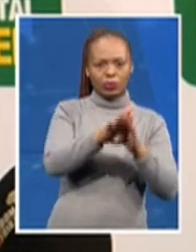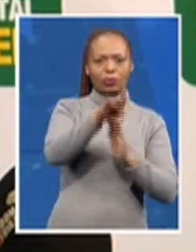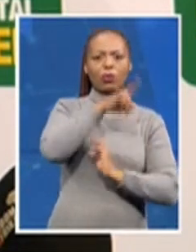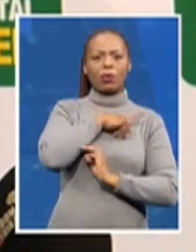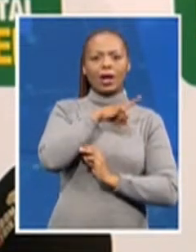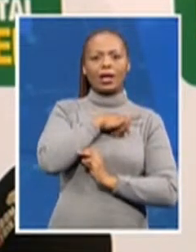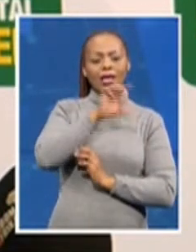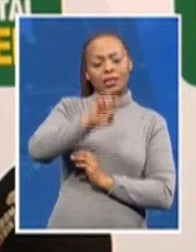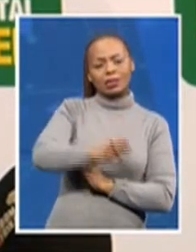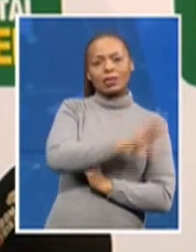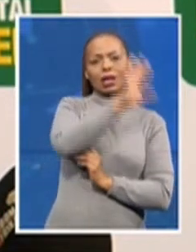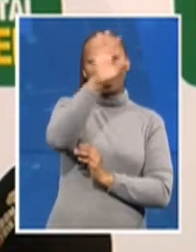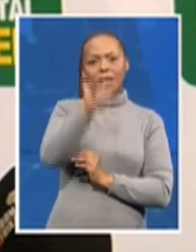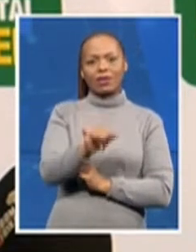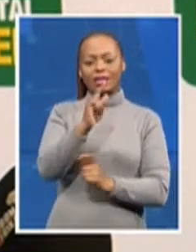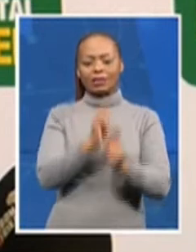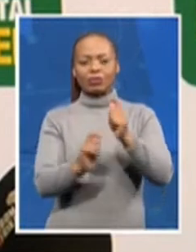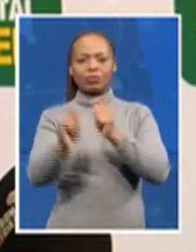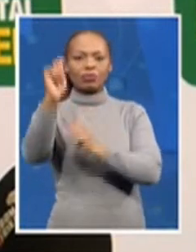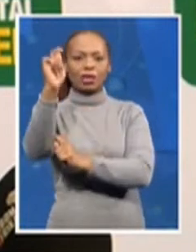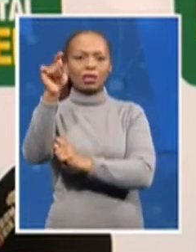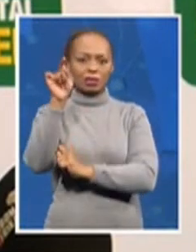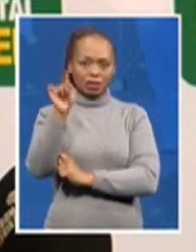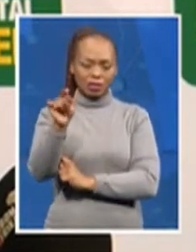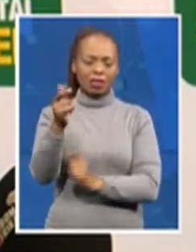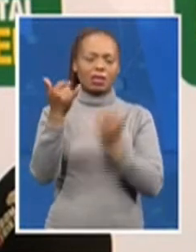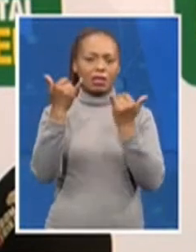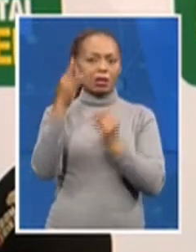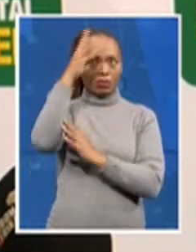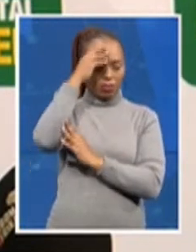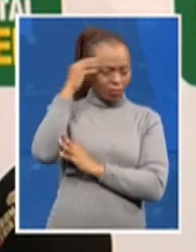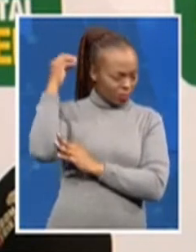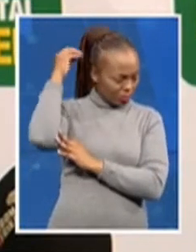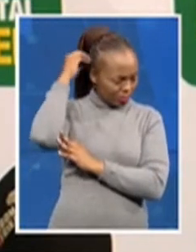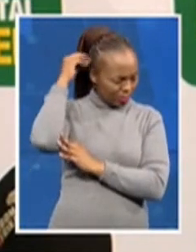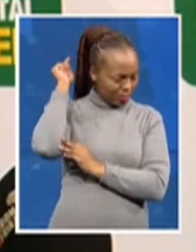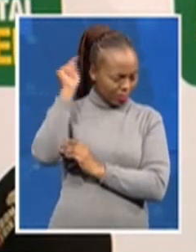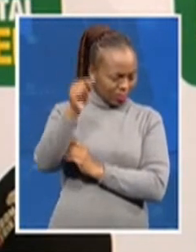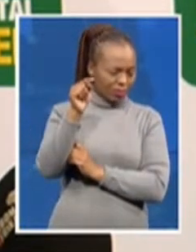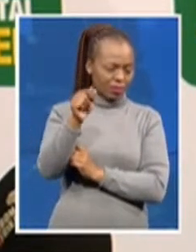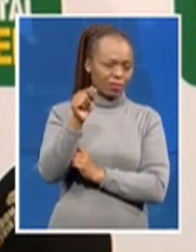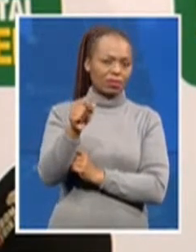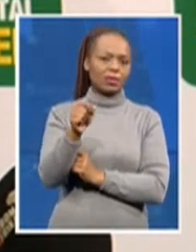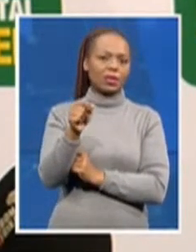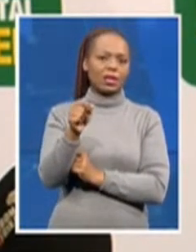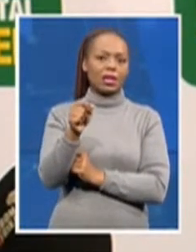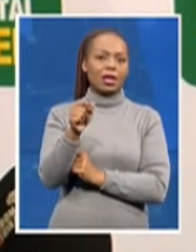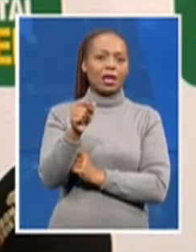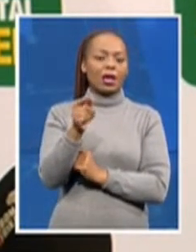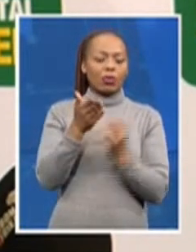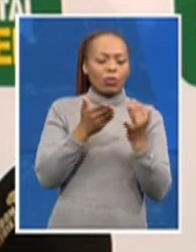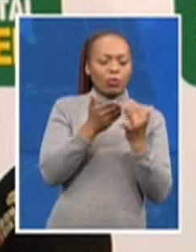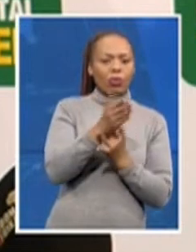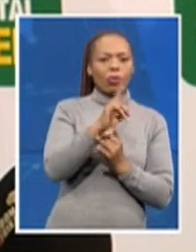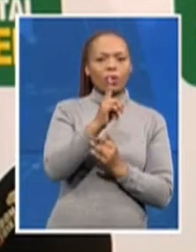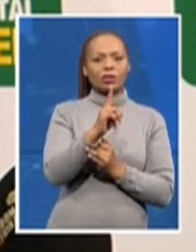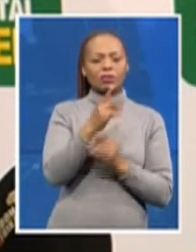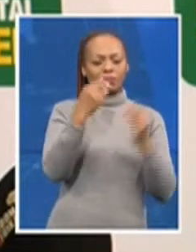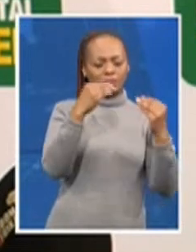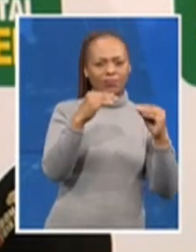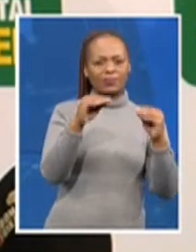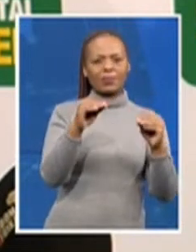seaborne and therefore moves through our commercial ports. It is estimated that the seaborne trade